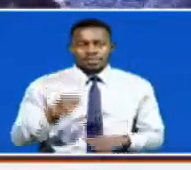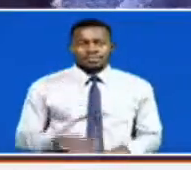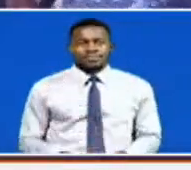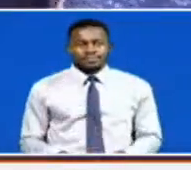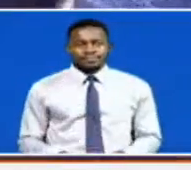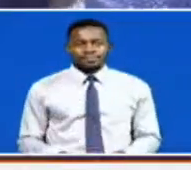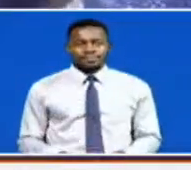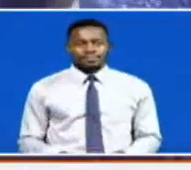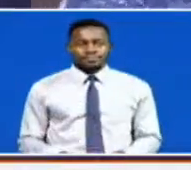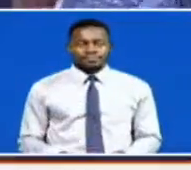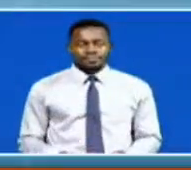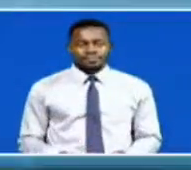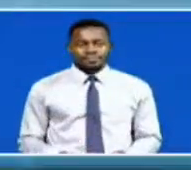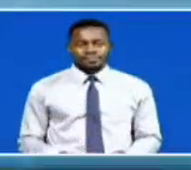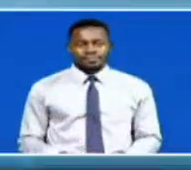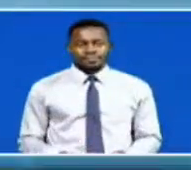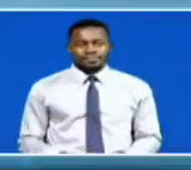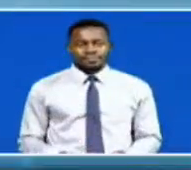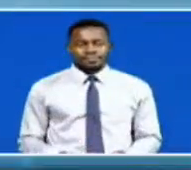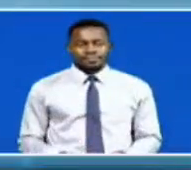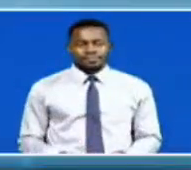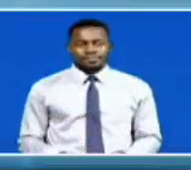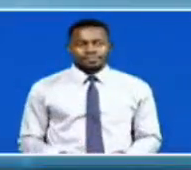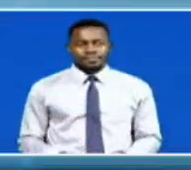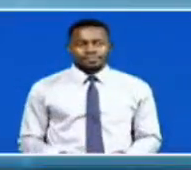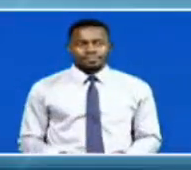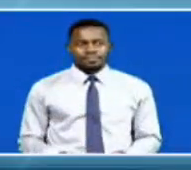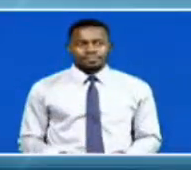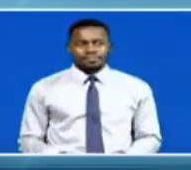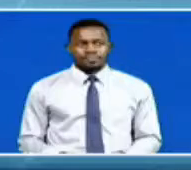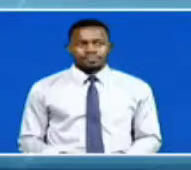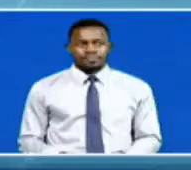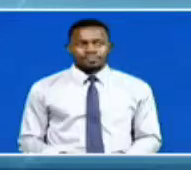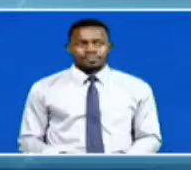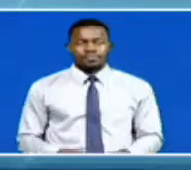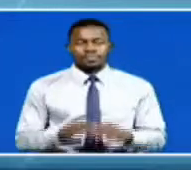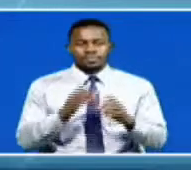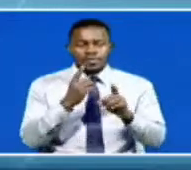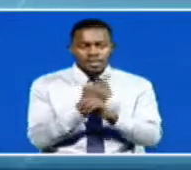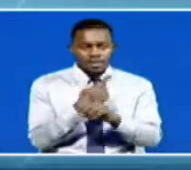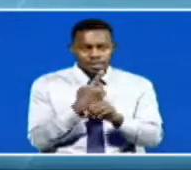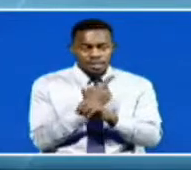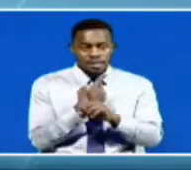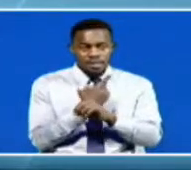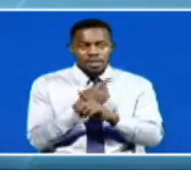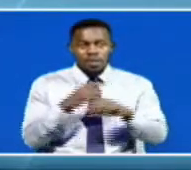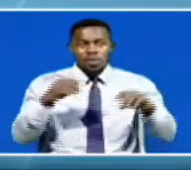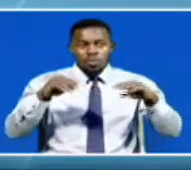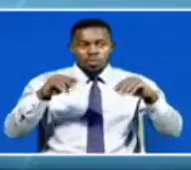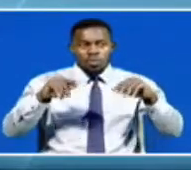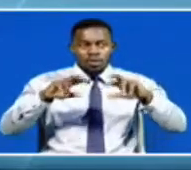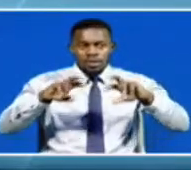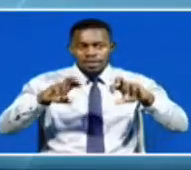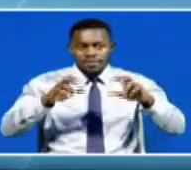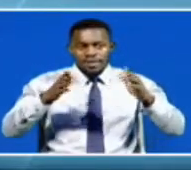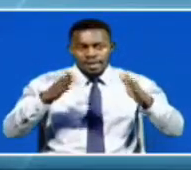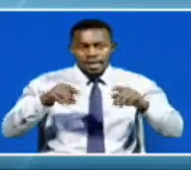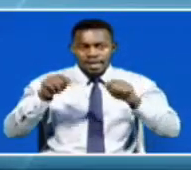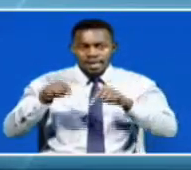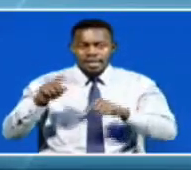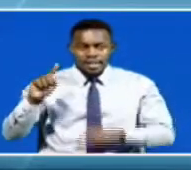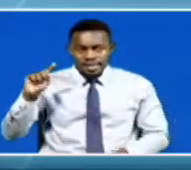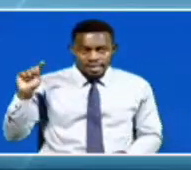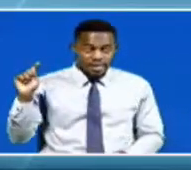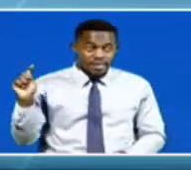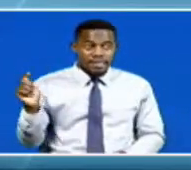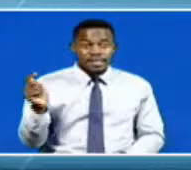Nyeri County. The Institute of Quantity Surveyors of Kenya has lauded the government's move on the housing project being undertaken